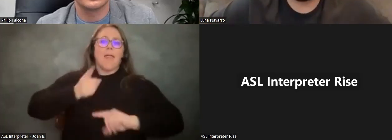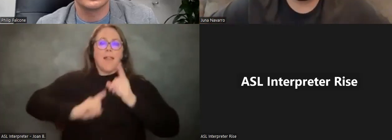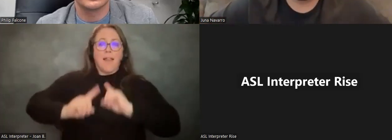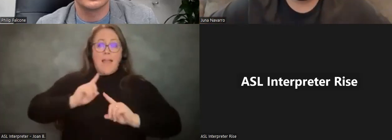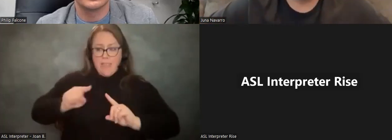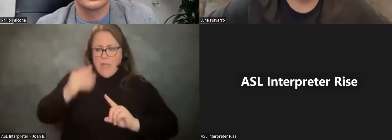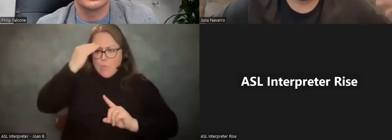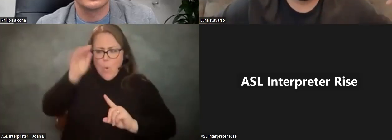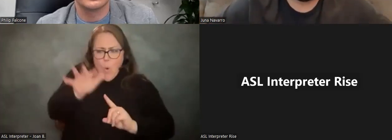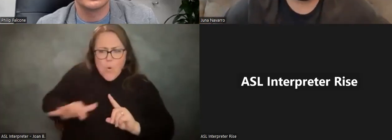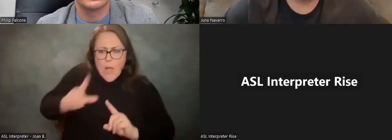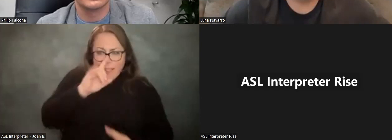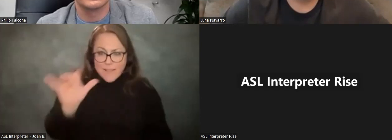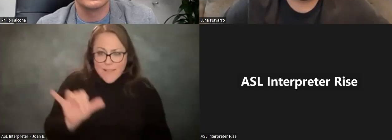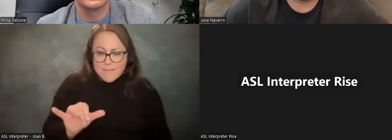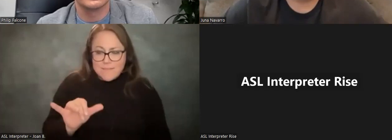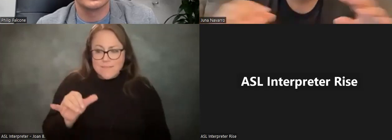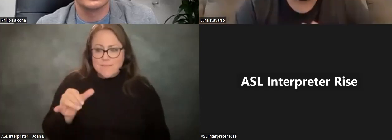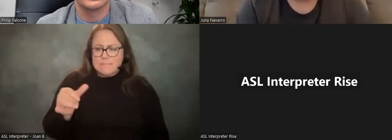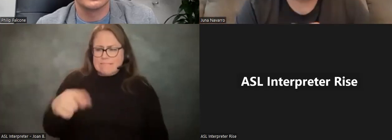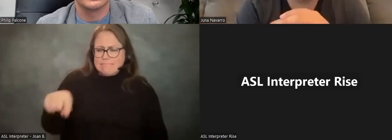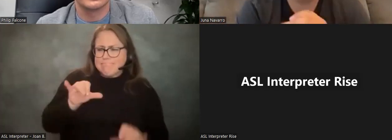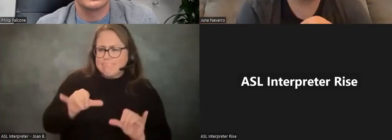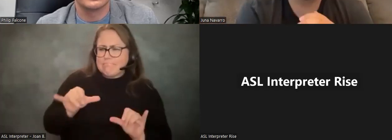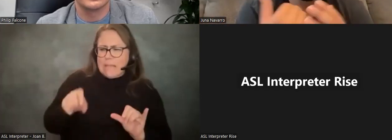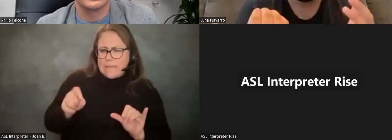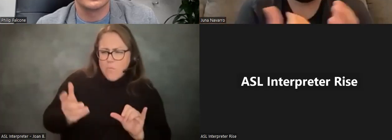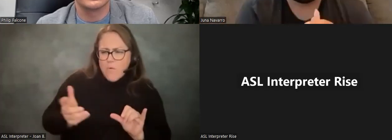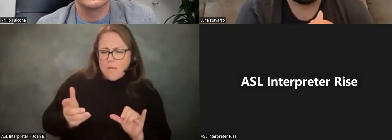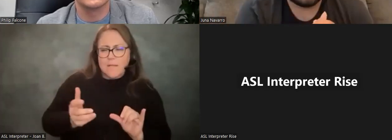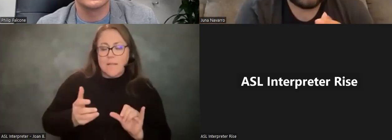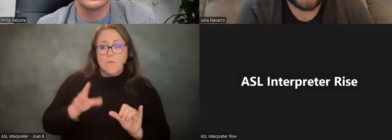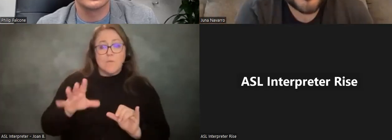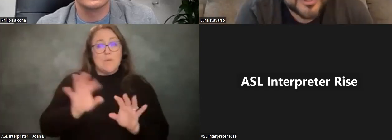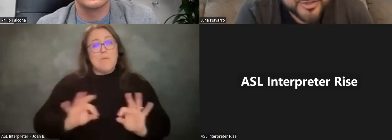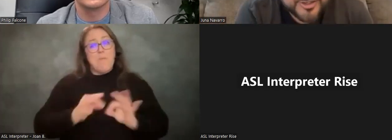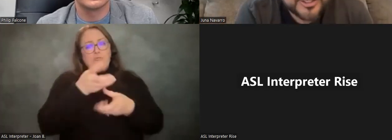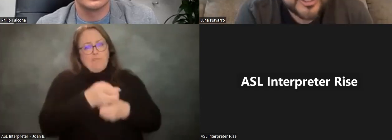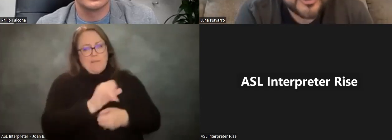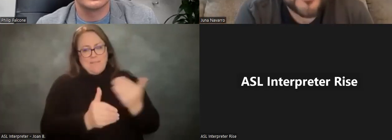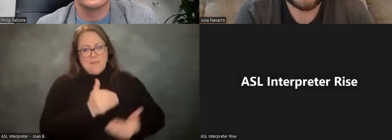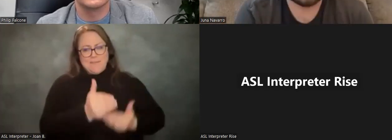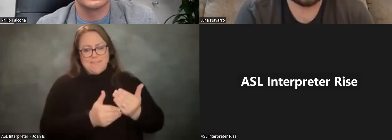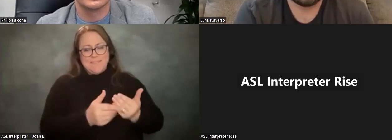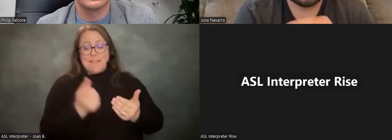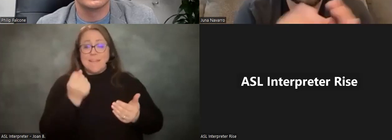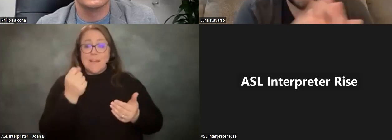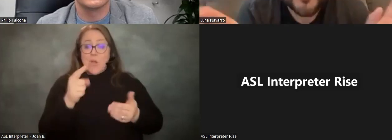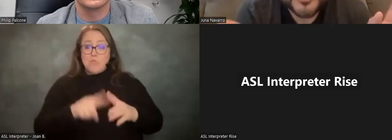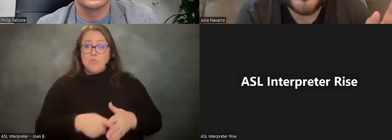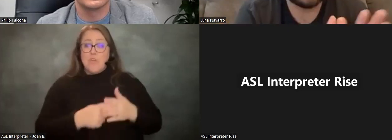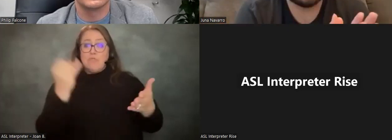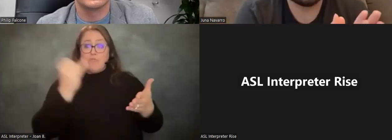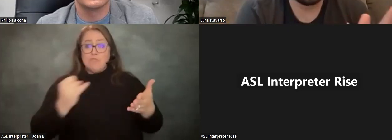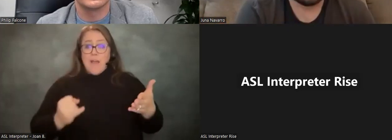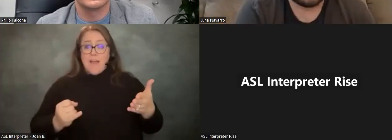that area looks like or what it needs, and just trusting the process. Again, even when you start drawing a painting, it looks horrible at